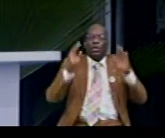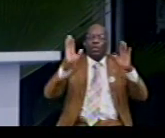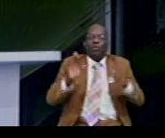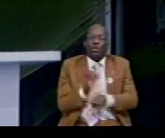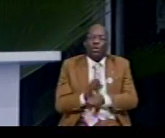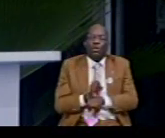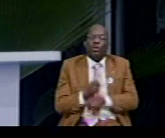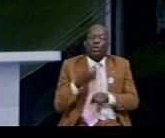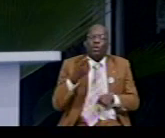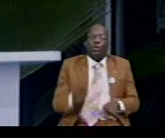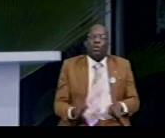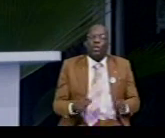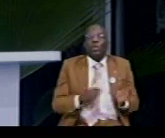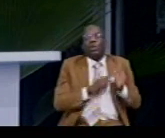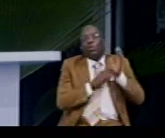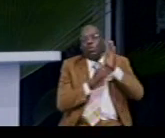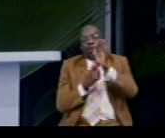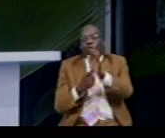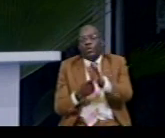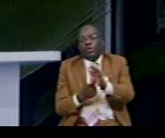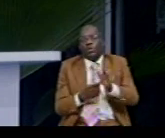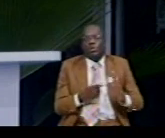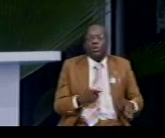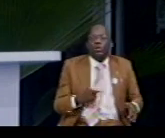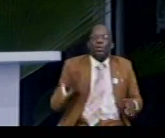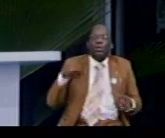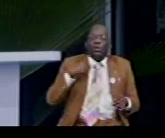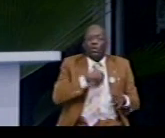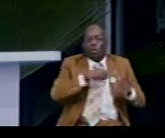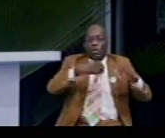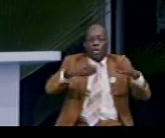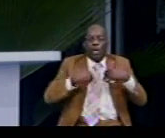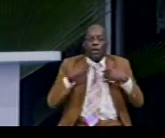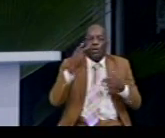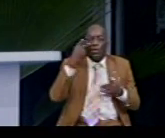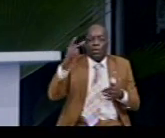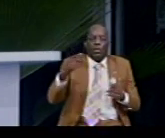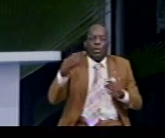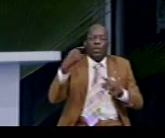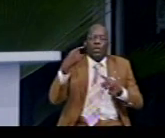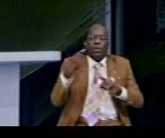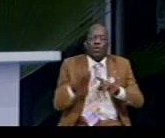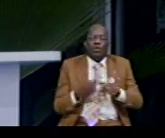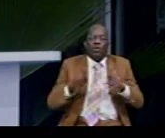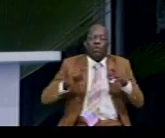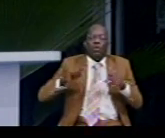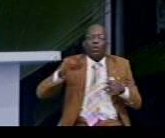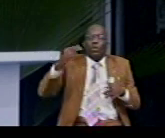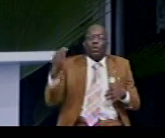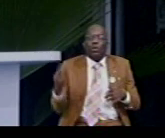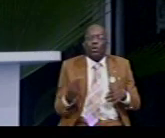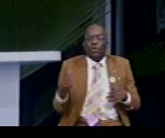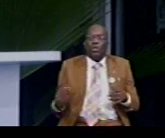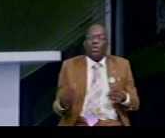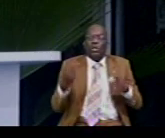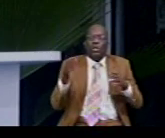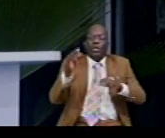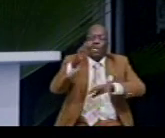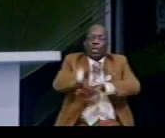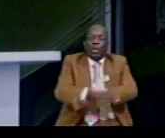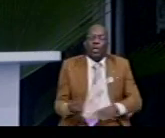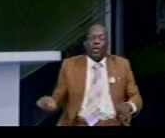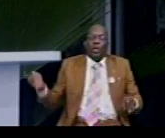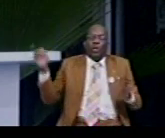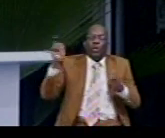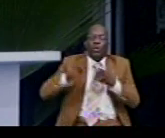the manifestation we have seen from Thursday night up till this morning. And